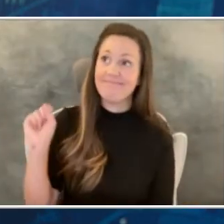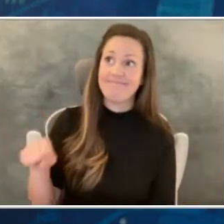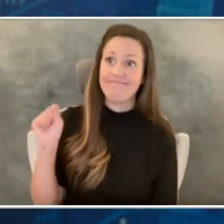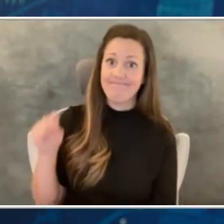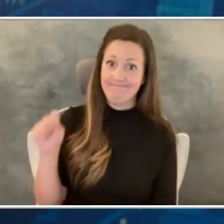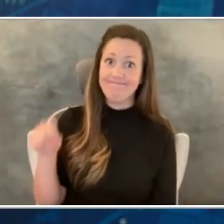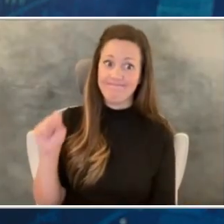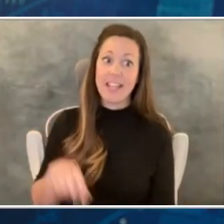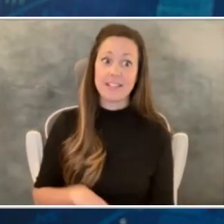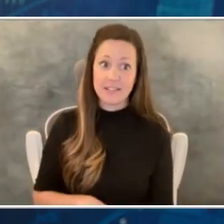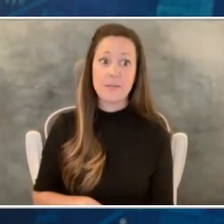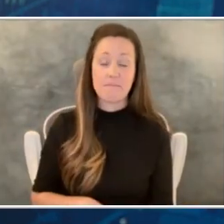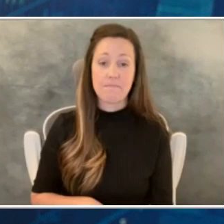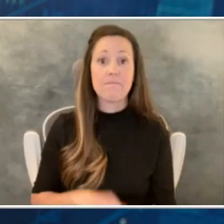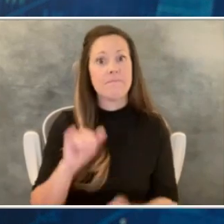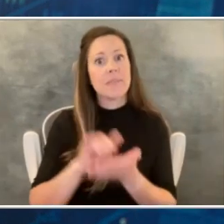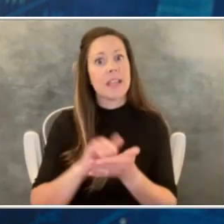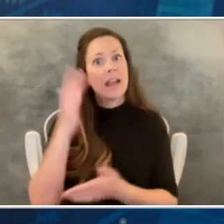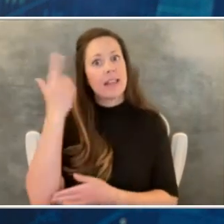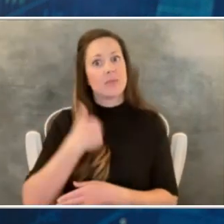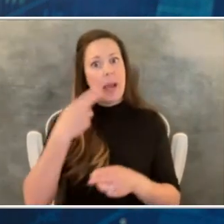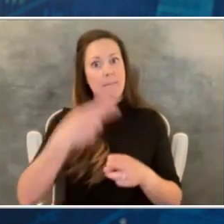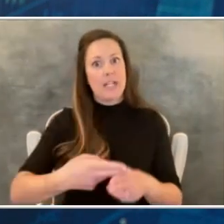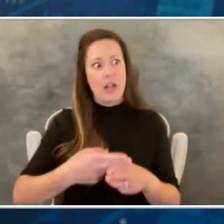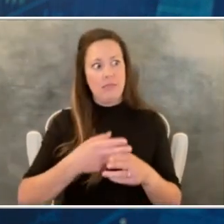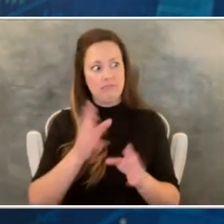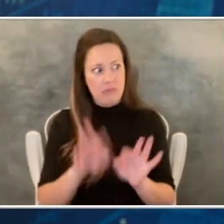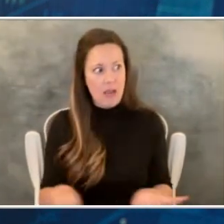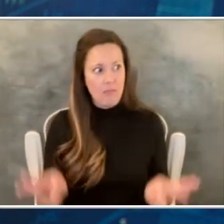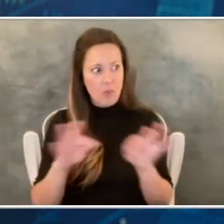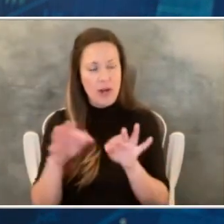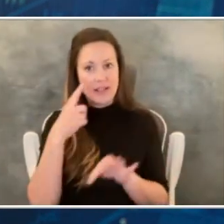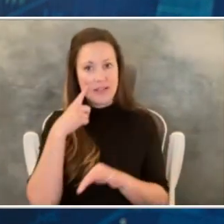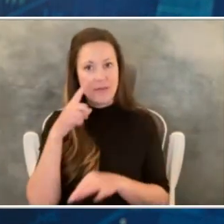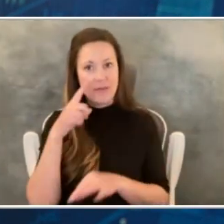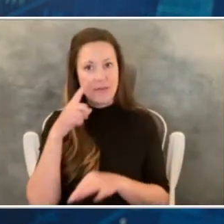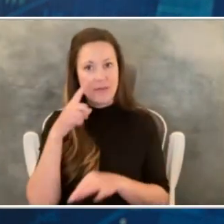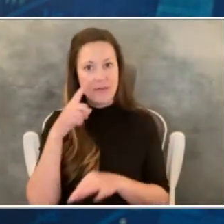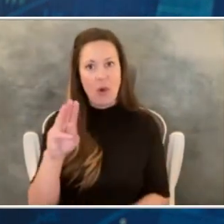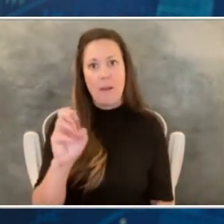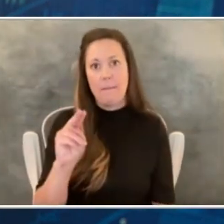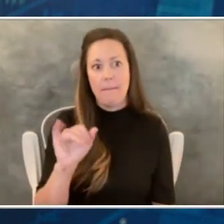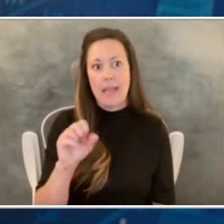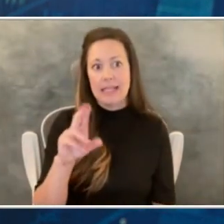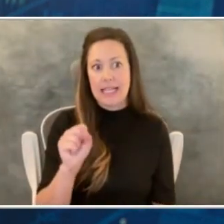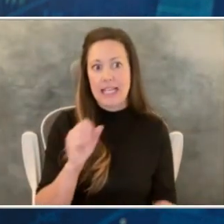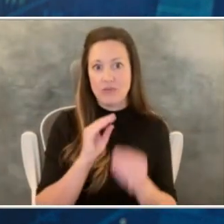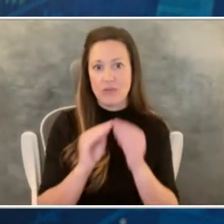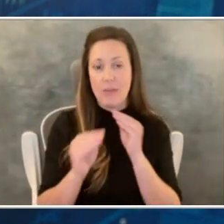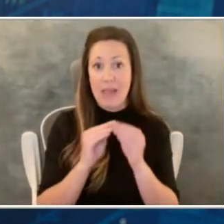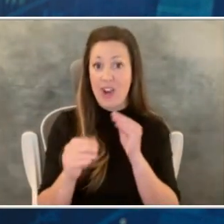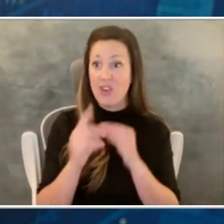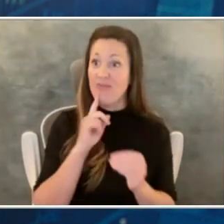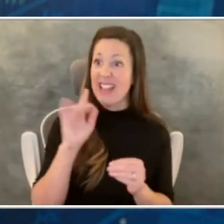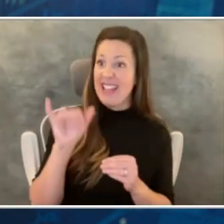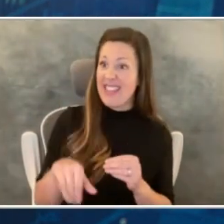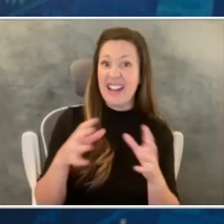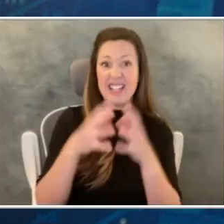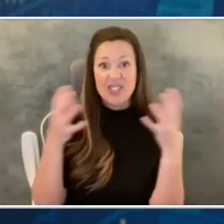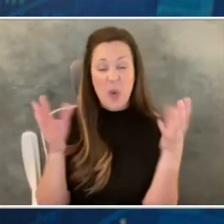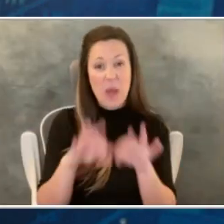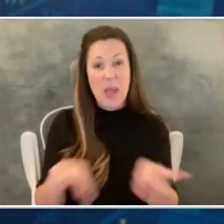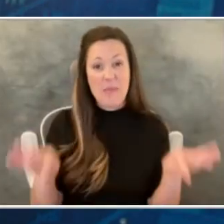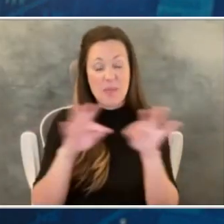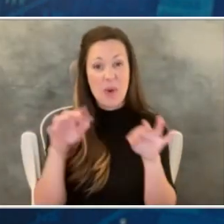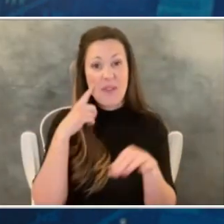pointing to the importance of meniscal repair earlier, because the meniscus is such an important cushion for the surfaces. Arthritis is the loss of that